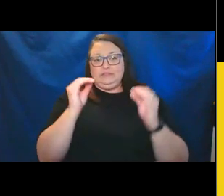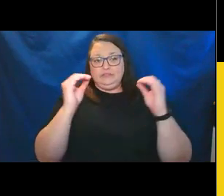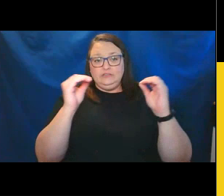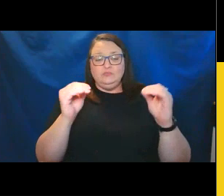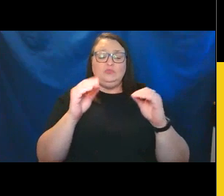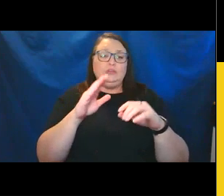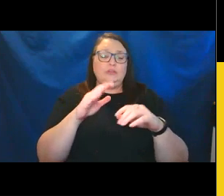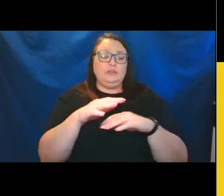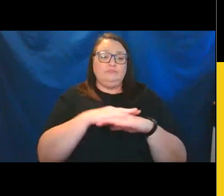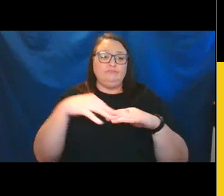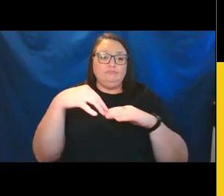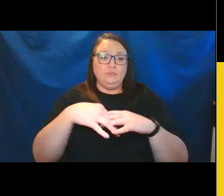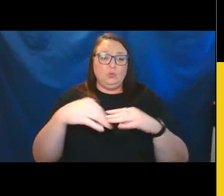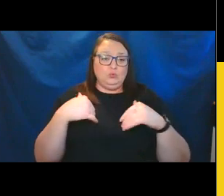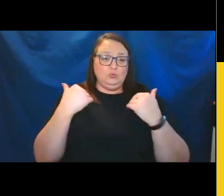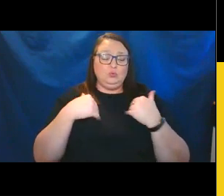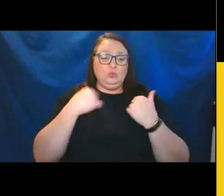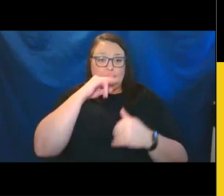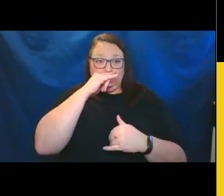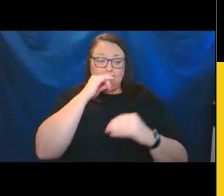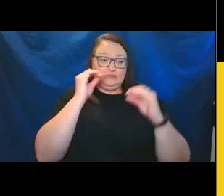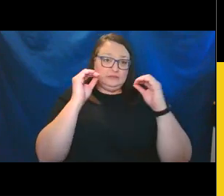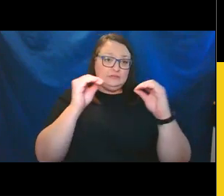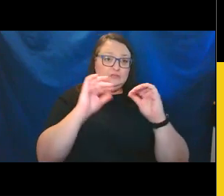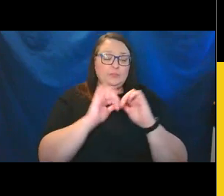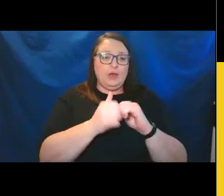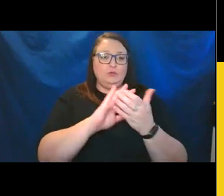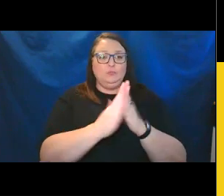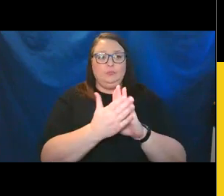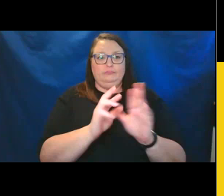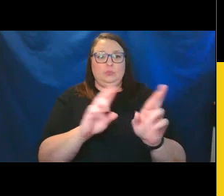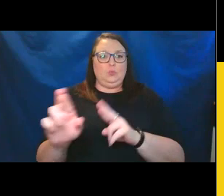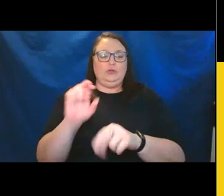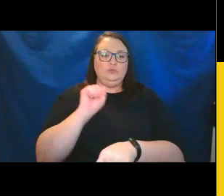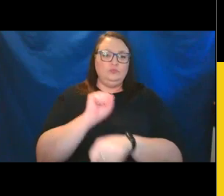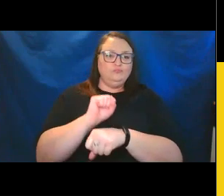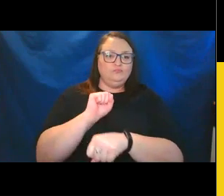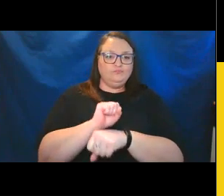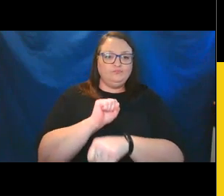kids, preparing them how to be ready to